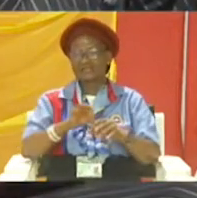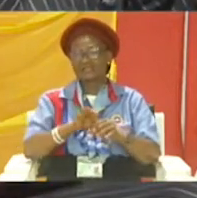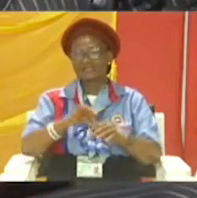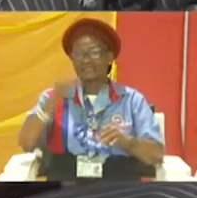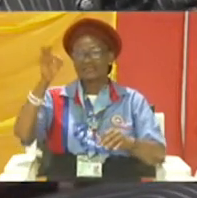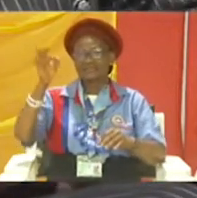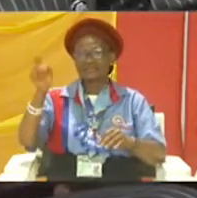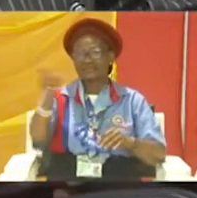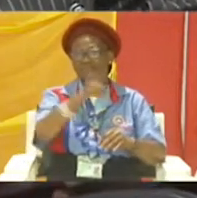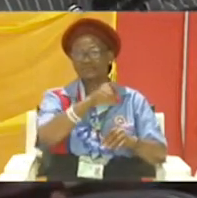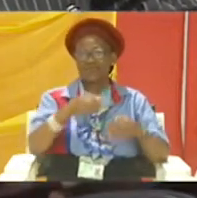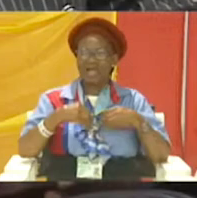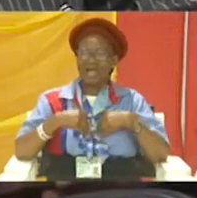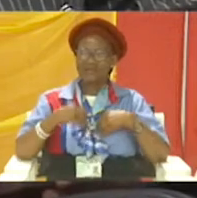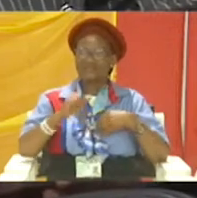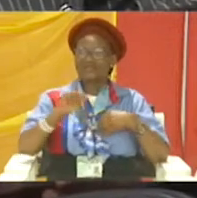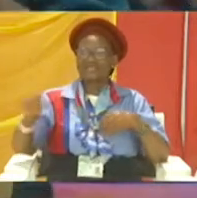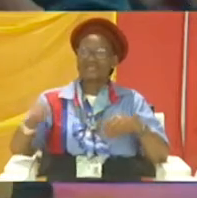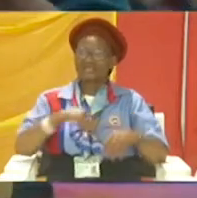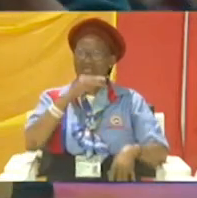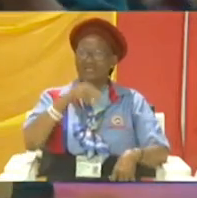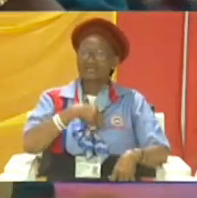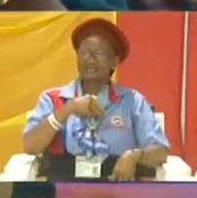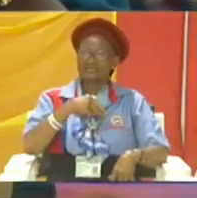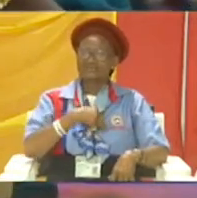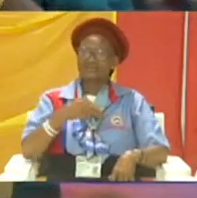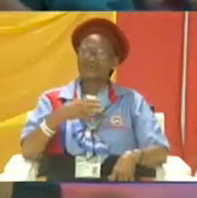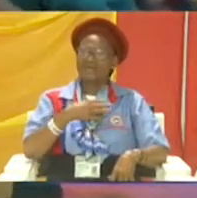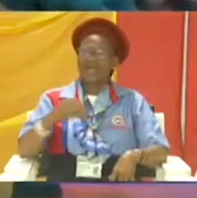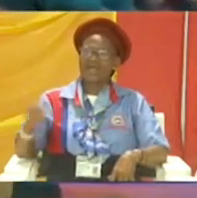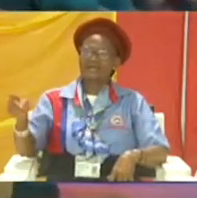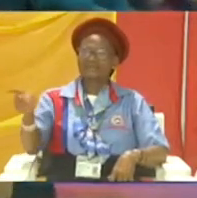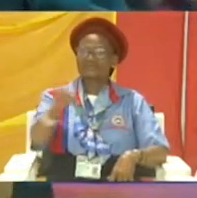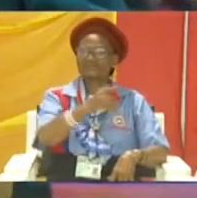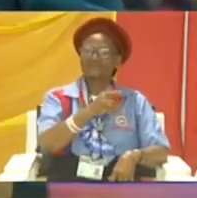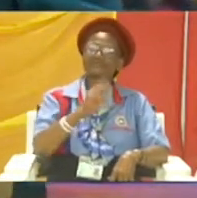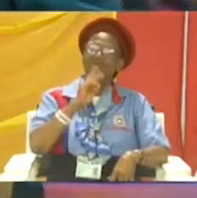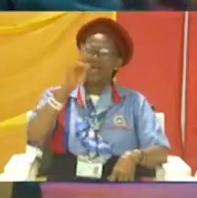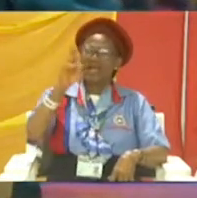You have a soul. And you are living in a body.